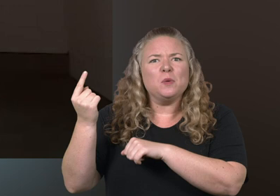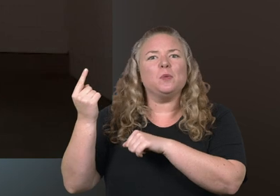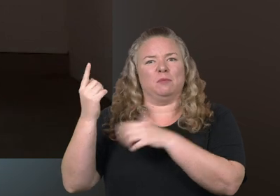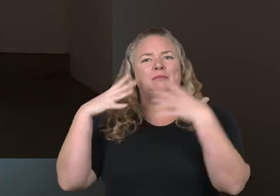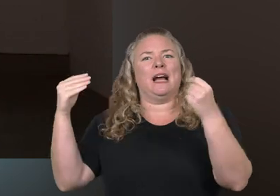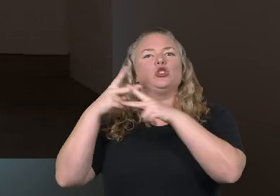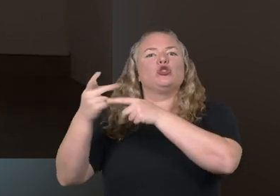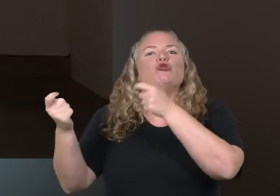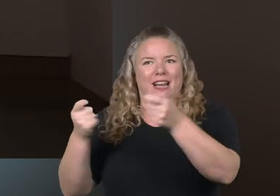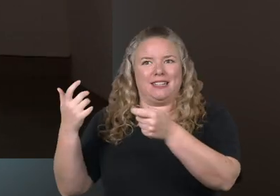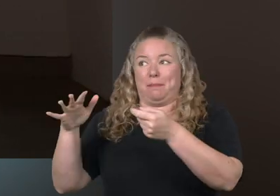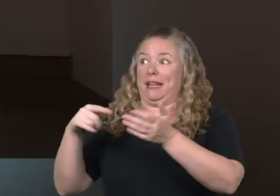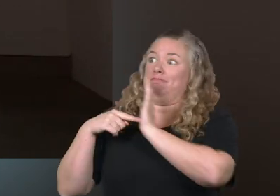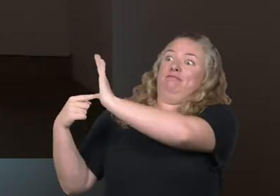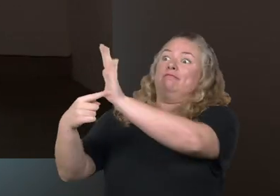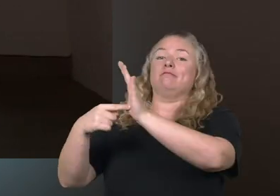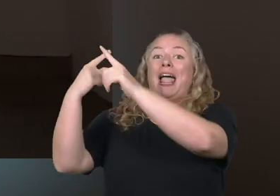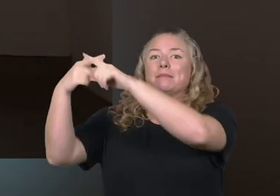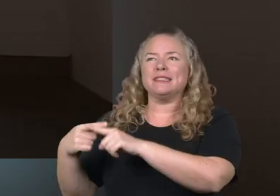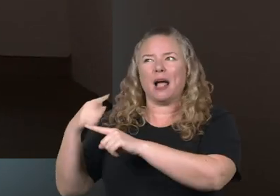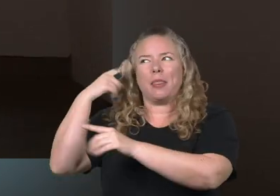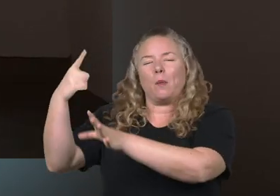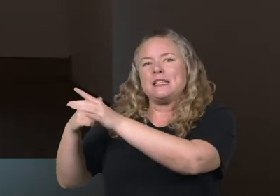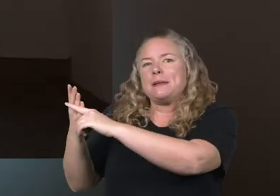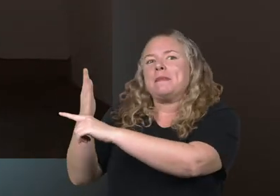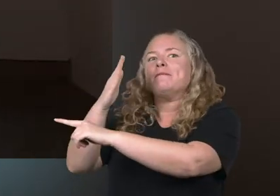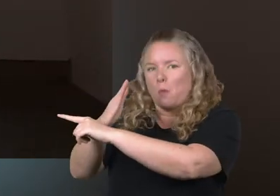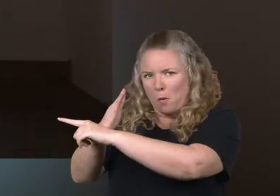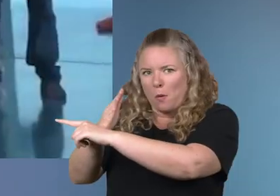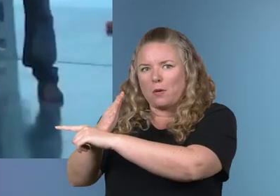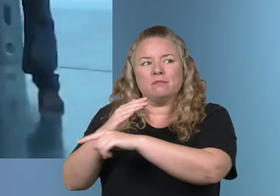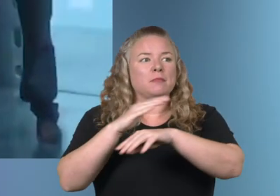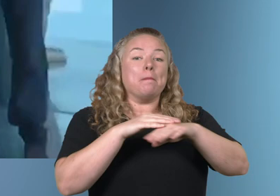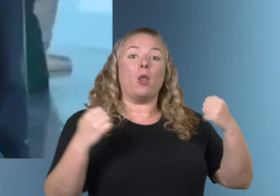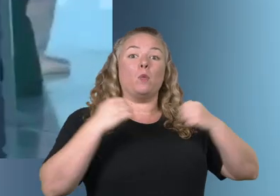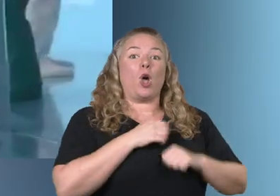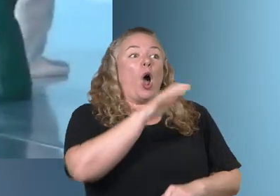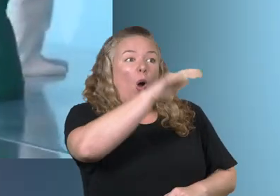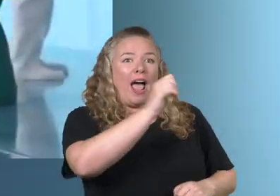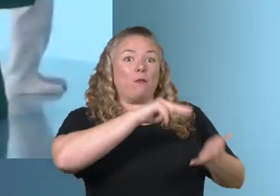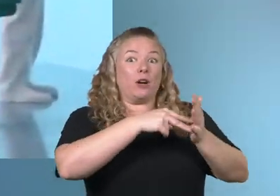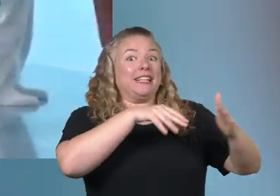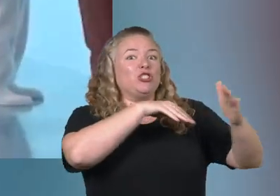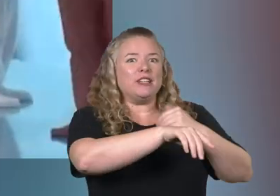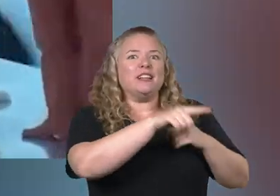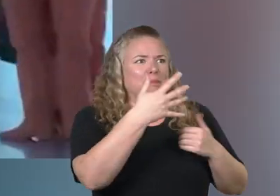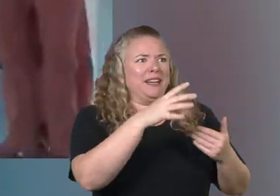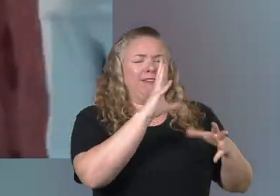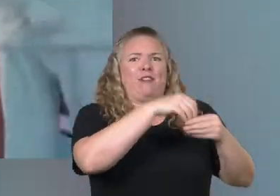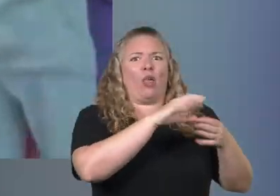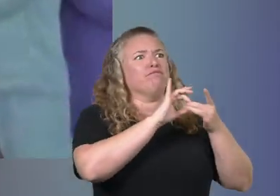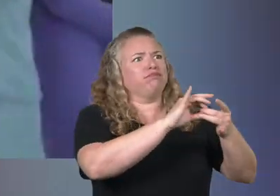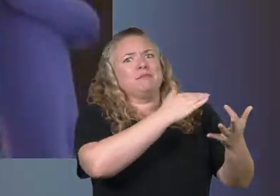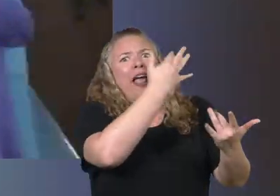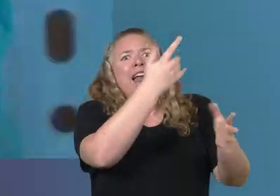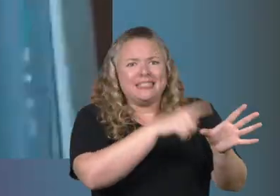curator, had shown in Amsterdam, I think, the year before. And there's an organisation in Bluecoat who we've been quite involved in for many years